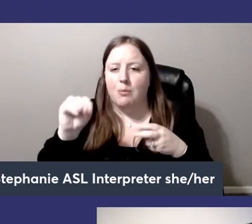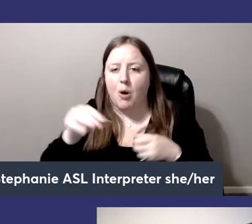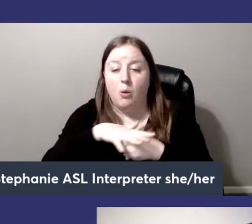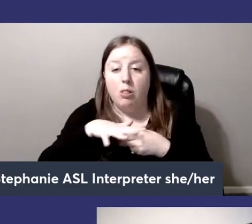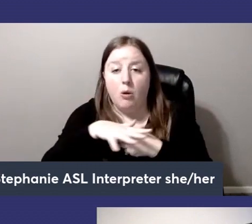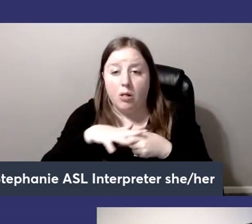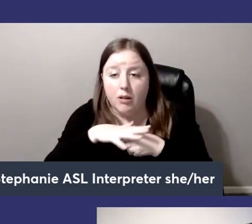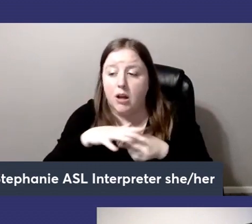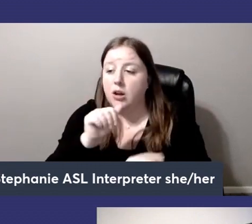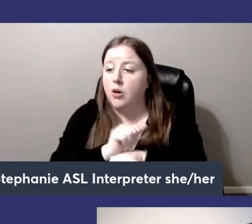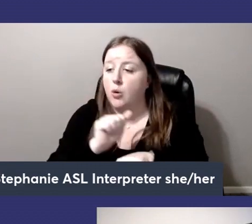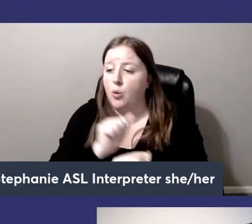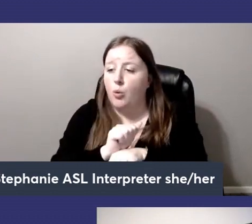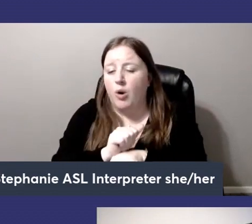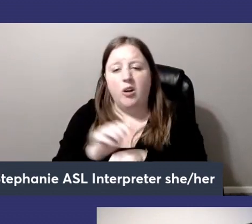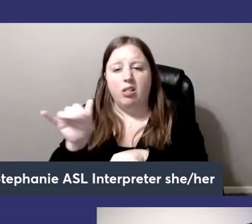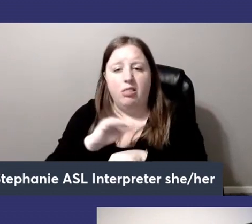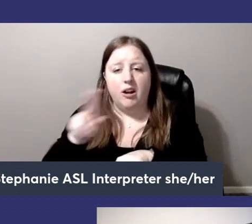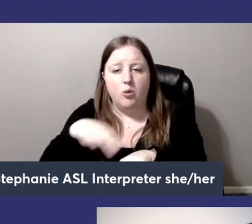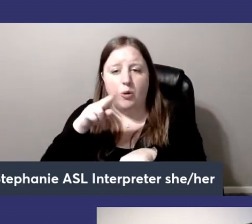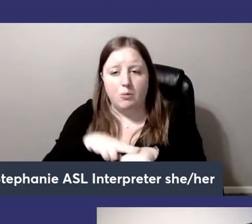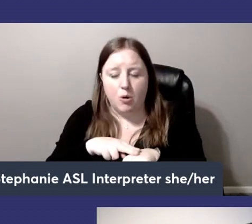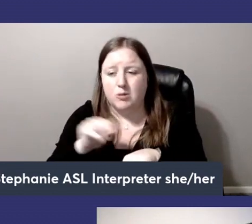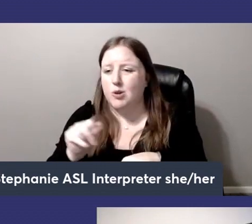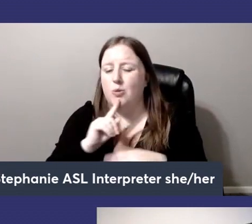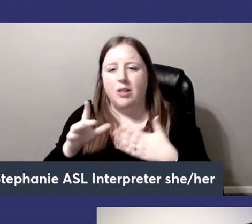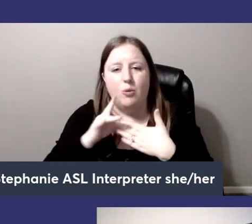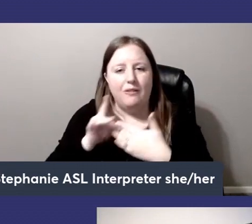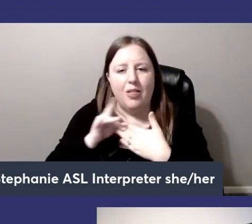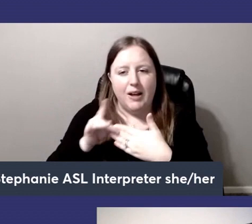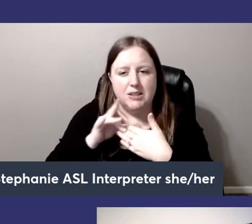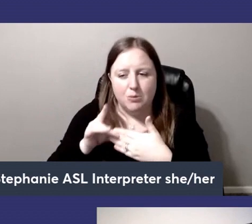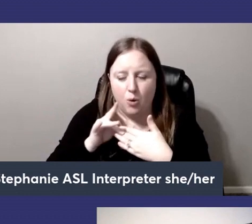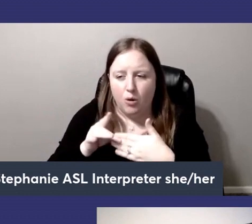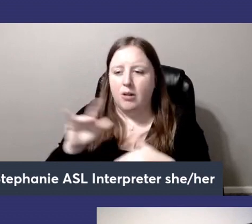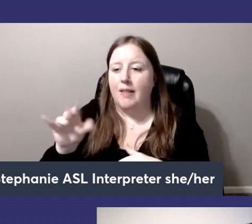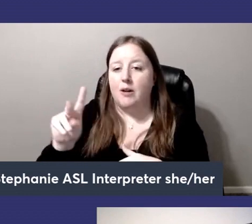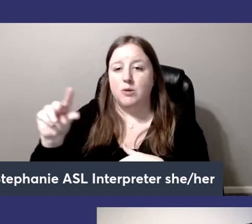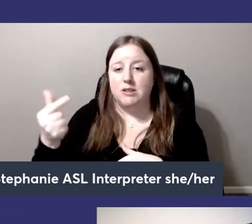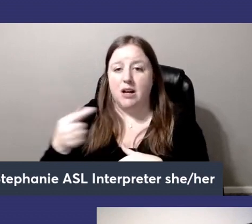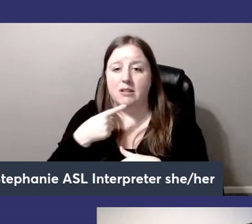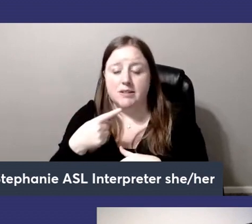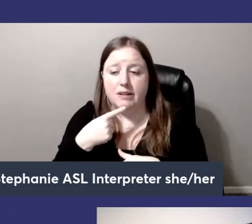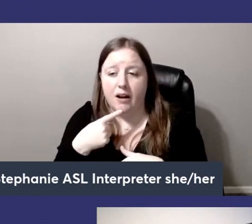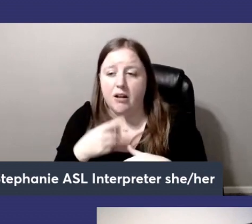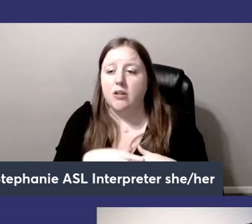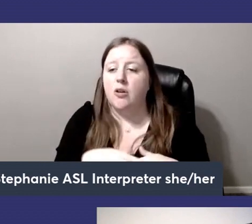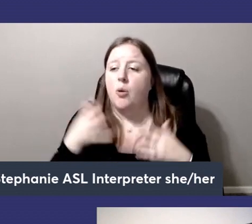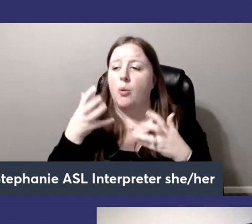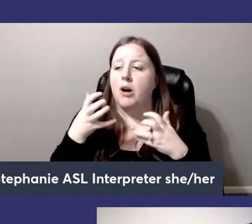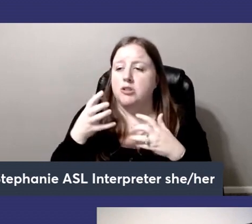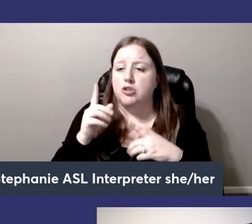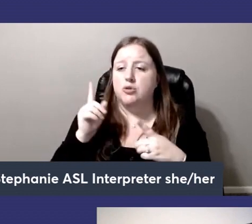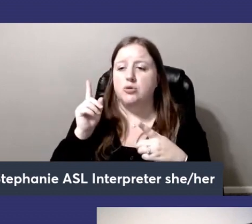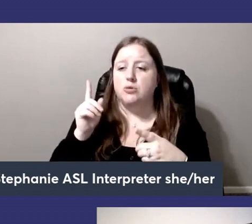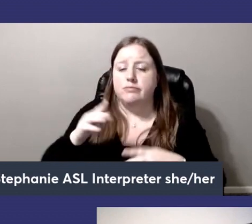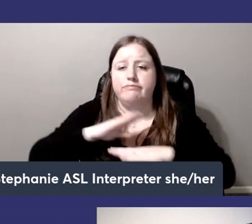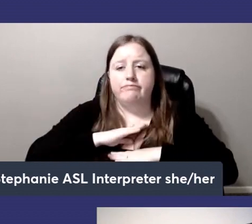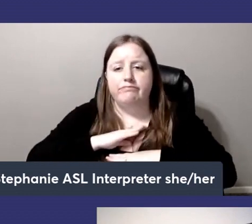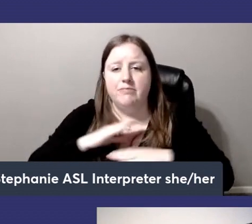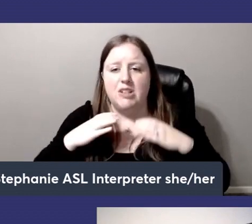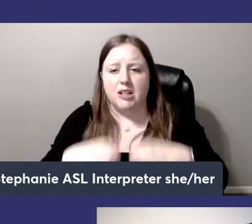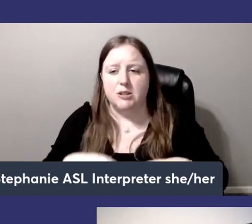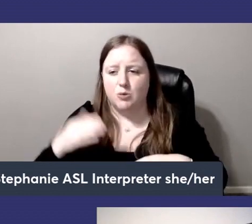on it as you would. So we're flexible, kind of going back to what Doug said. Like we want to meet the customer. We know that everyone has very